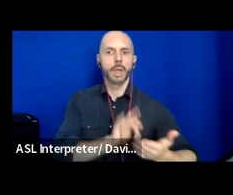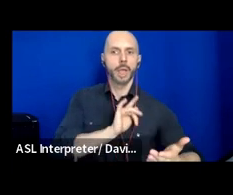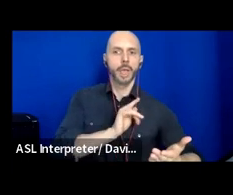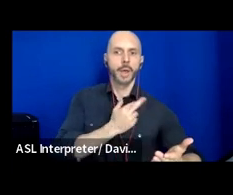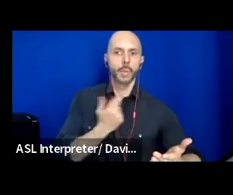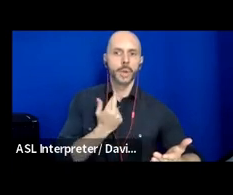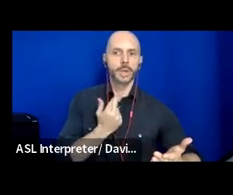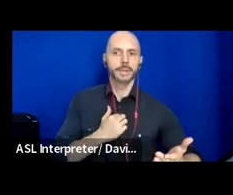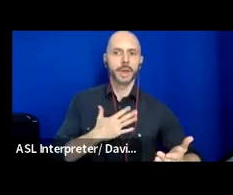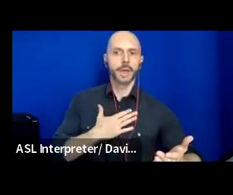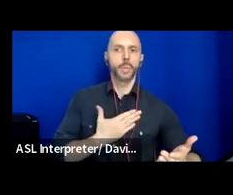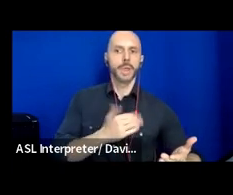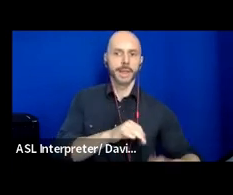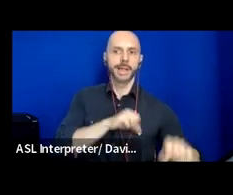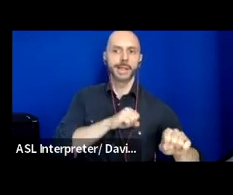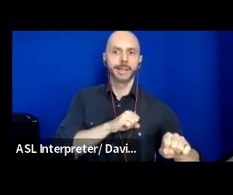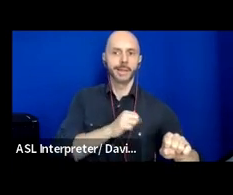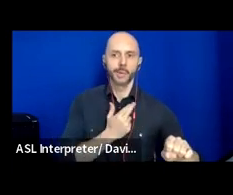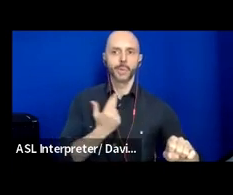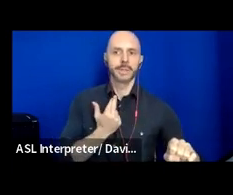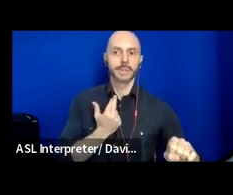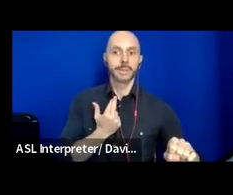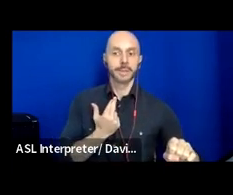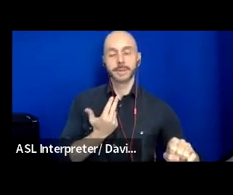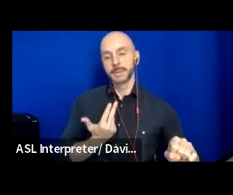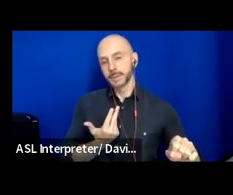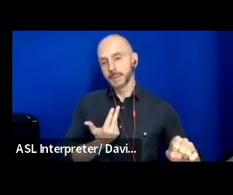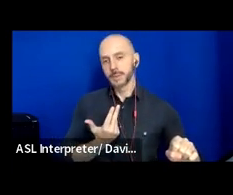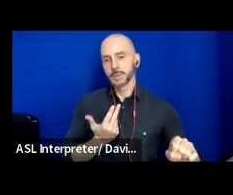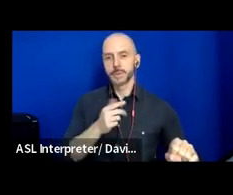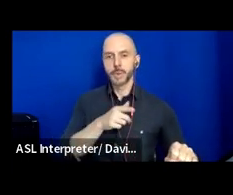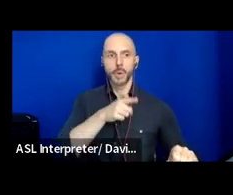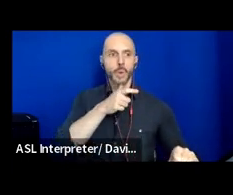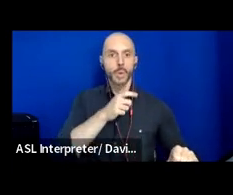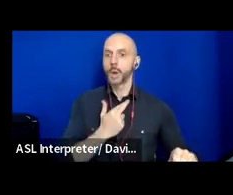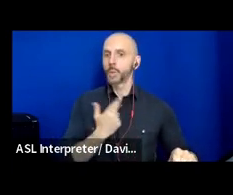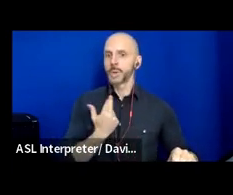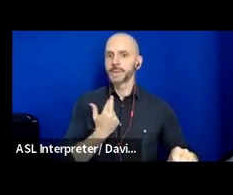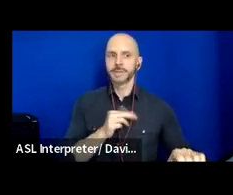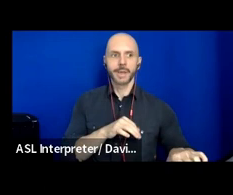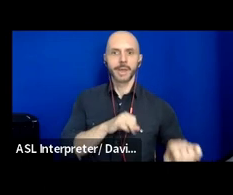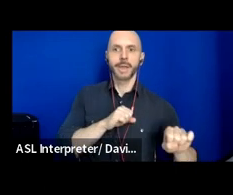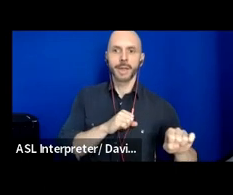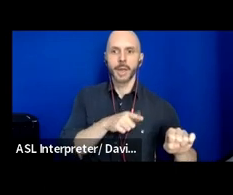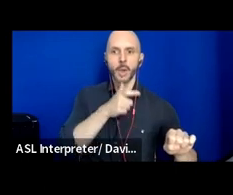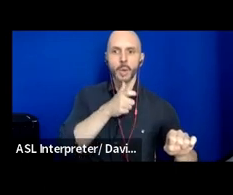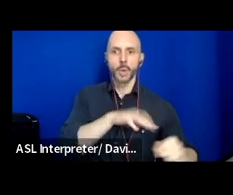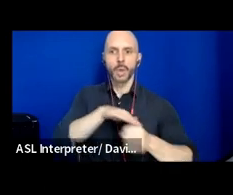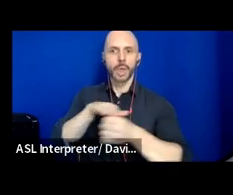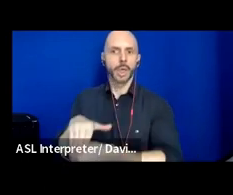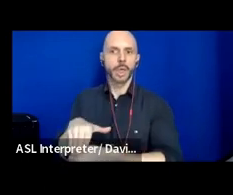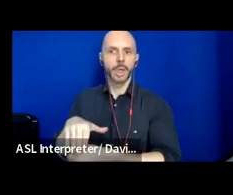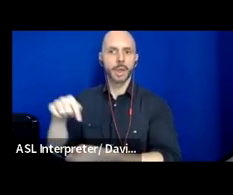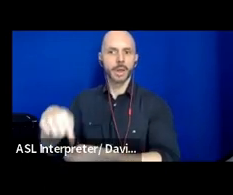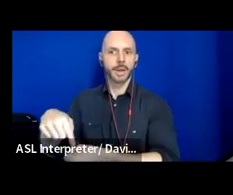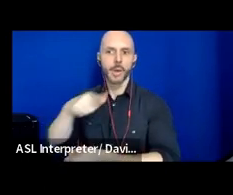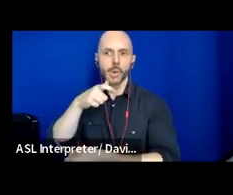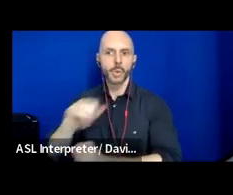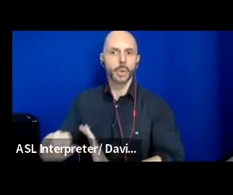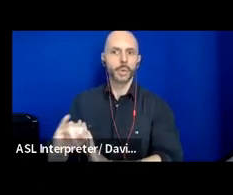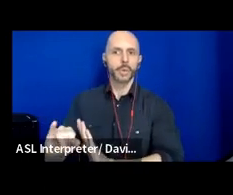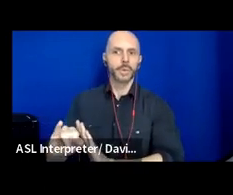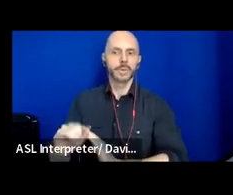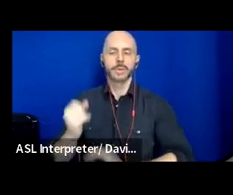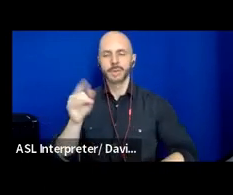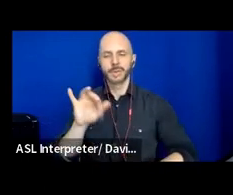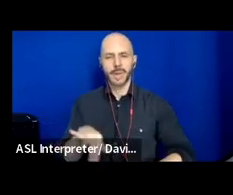then even those conversations have been fraught with inequities at whose expense, right? And who has to then adjust to, and whose power and privilege is constantly